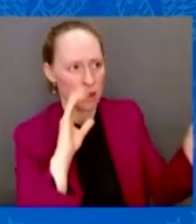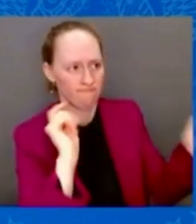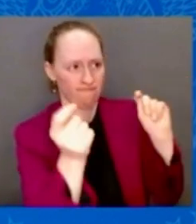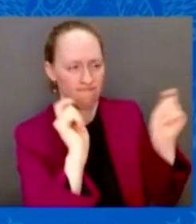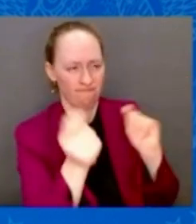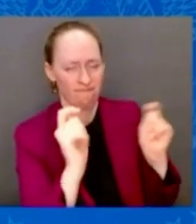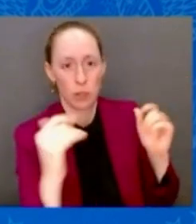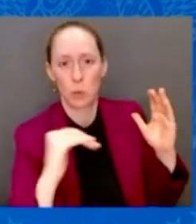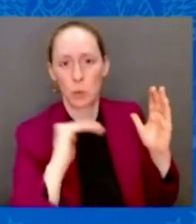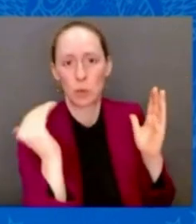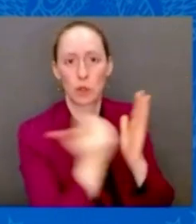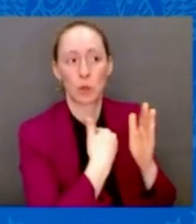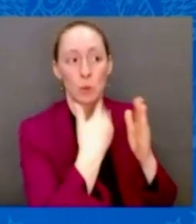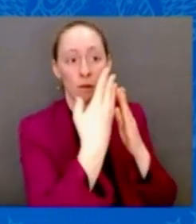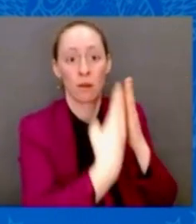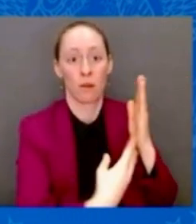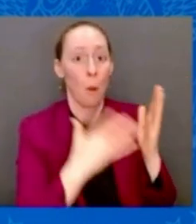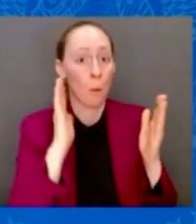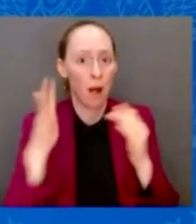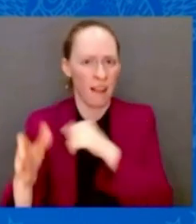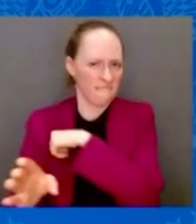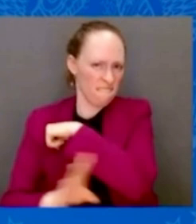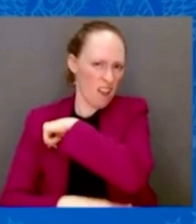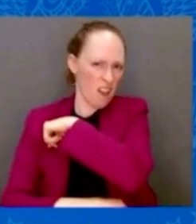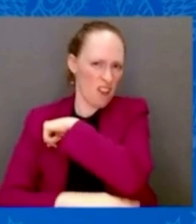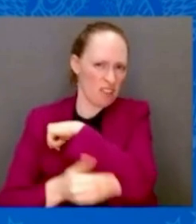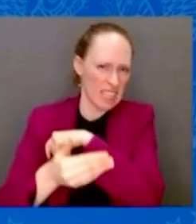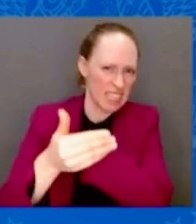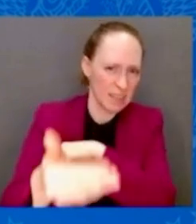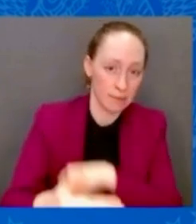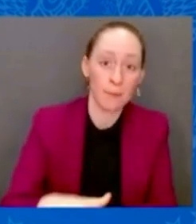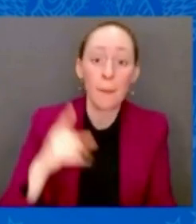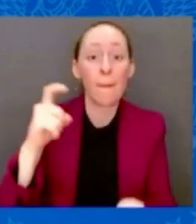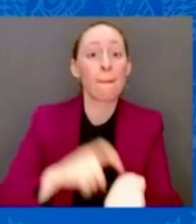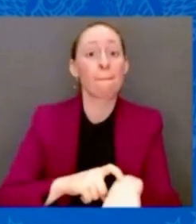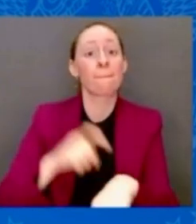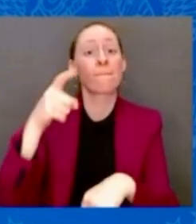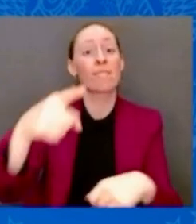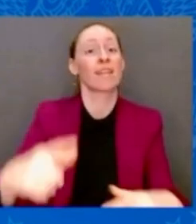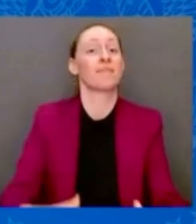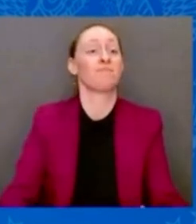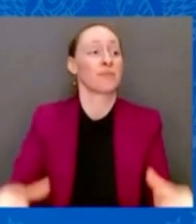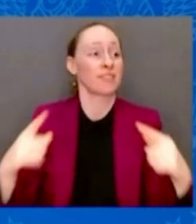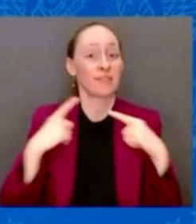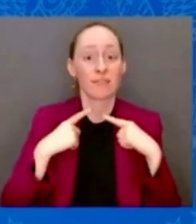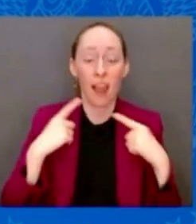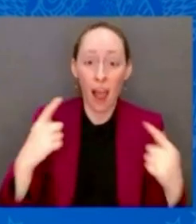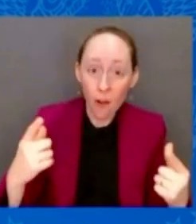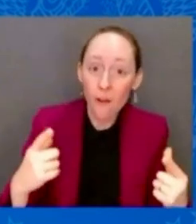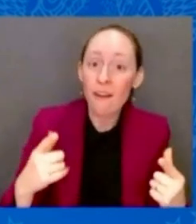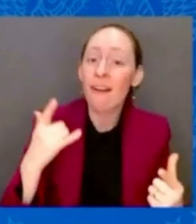hard-earned peace, you should be able to retire with dignity. That's why last year I was proud.